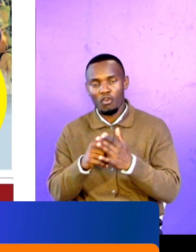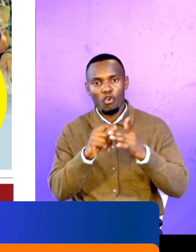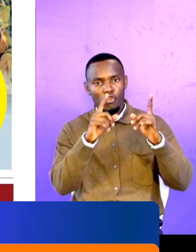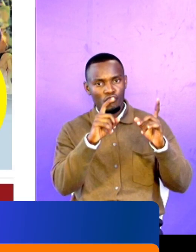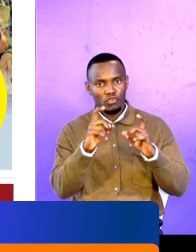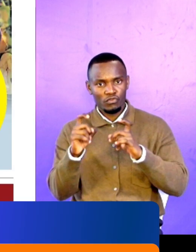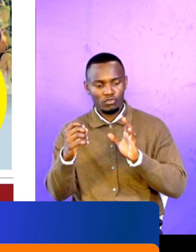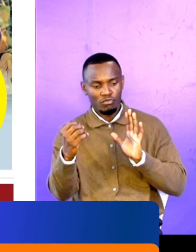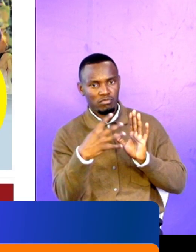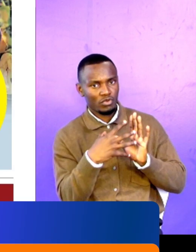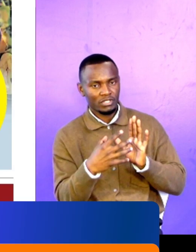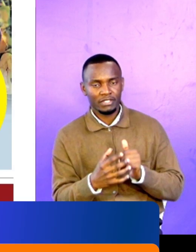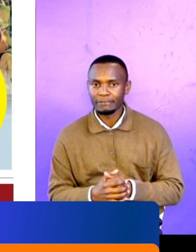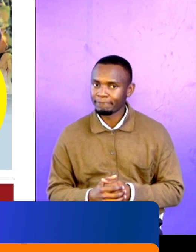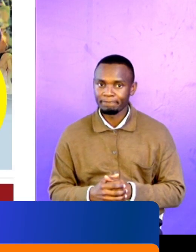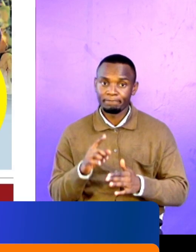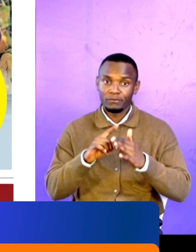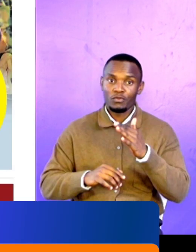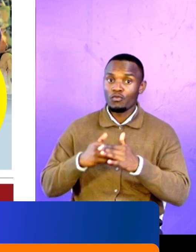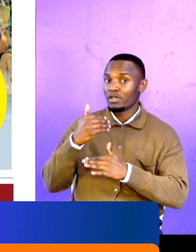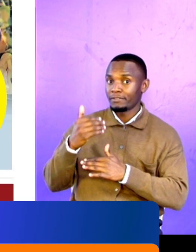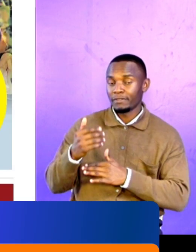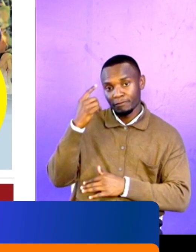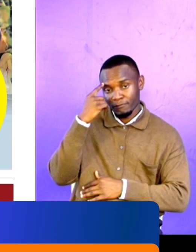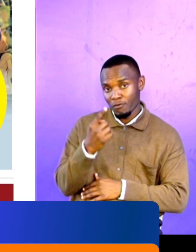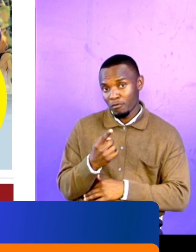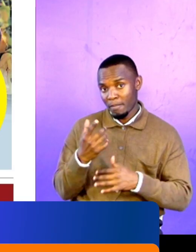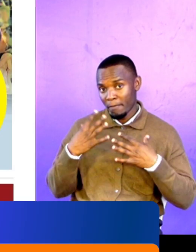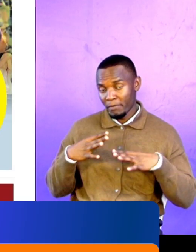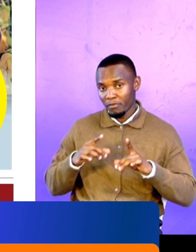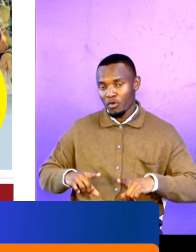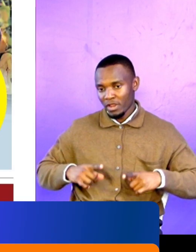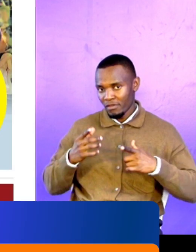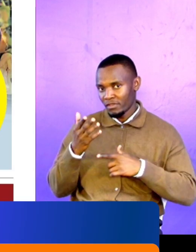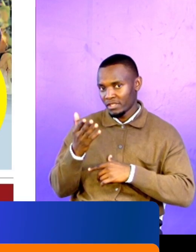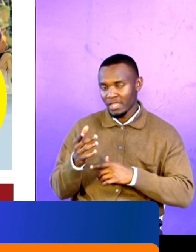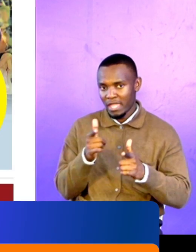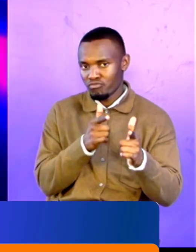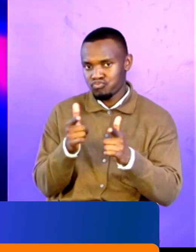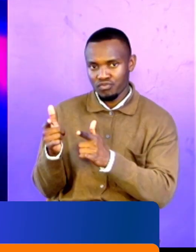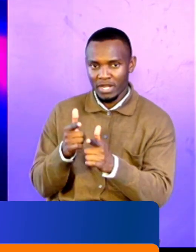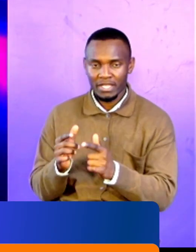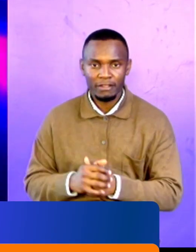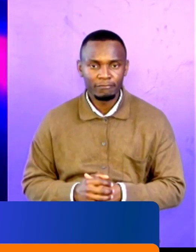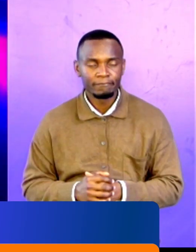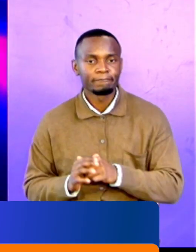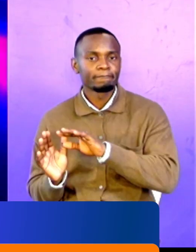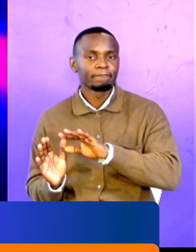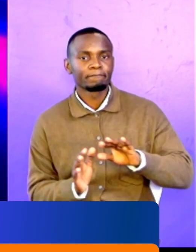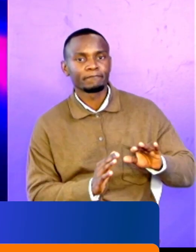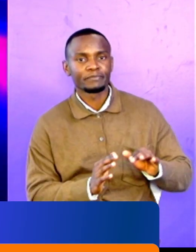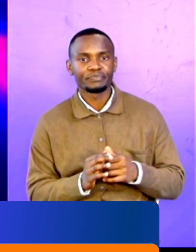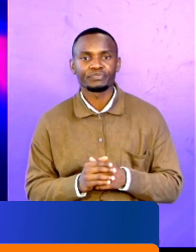this morning. What next for the residents of Mandera, sorry. And away from the Standard now